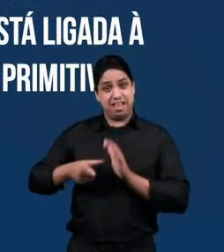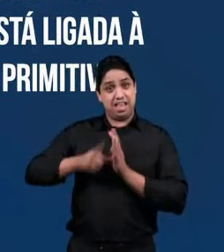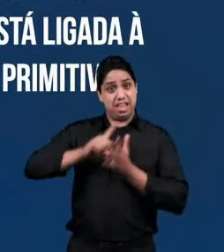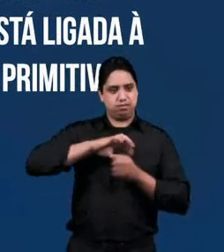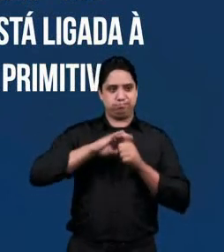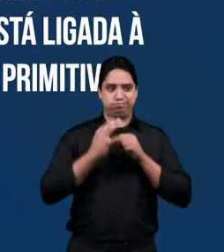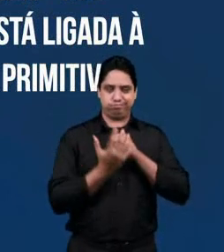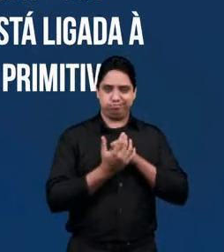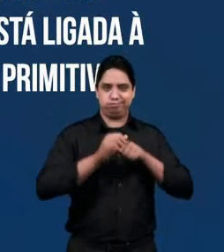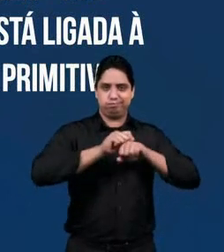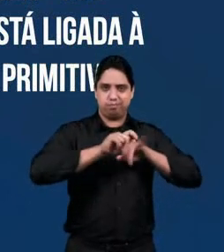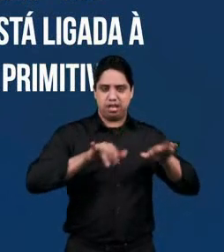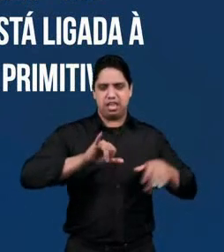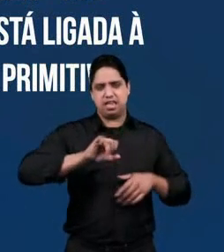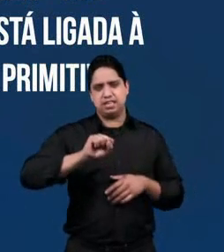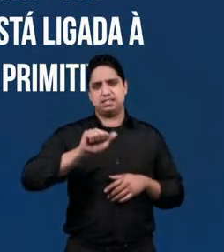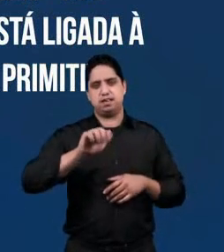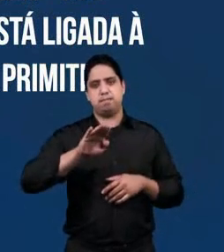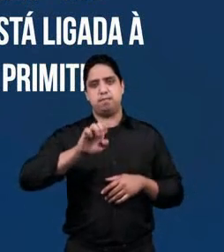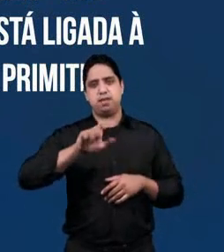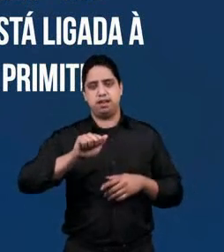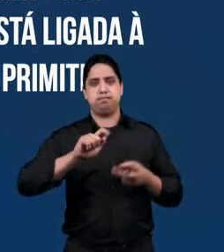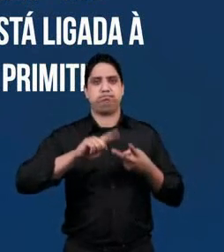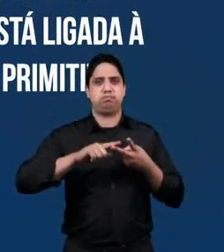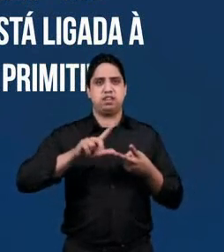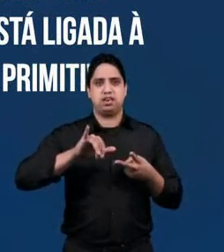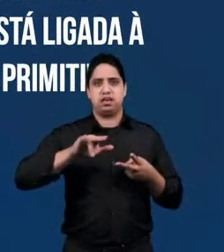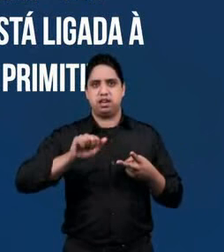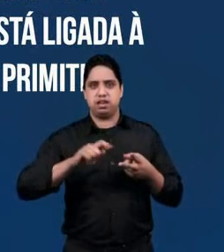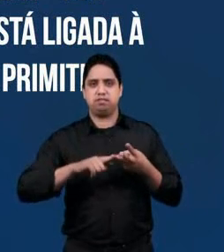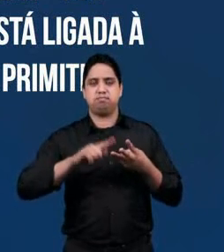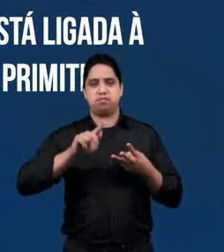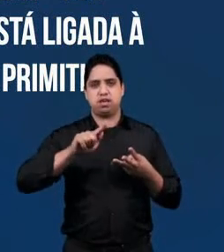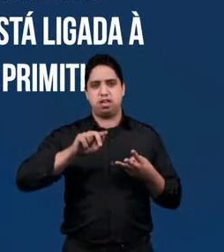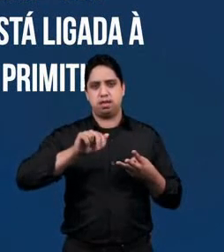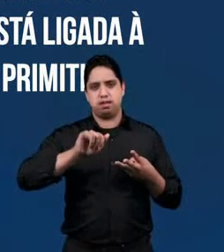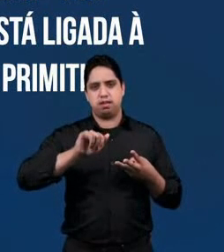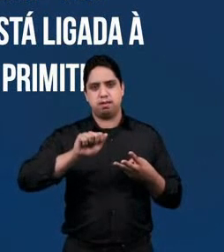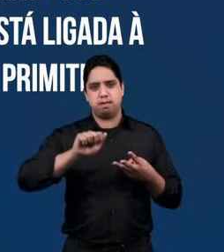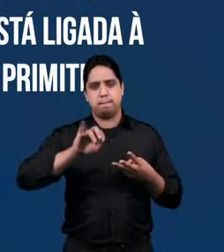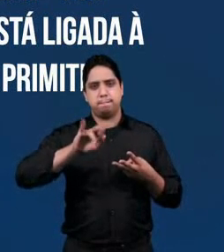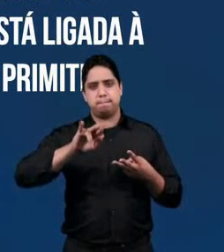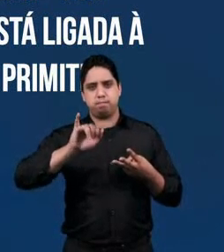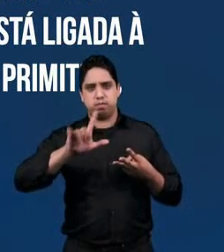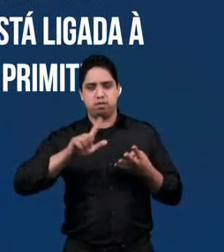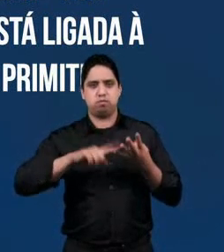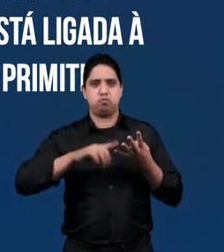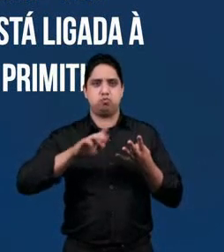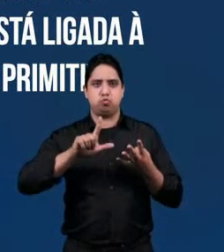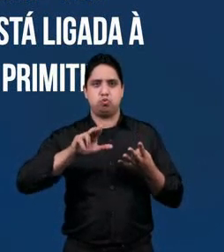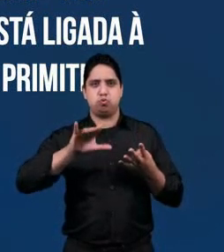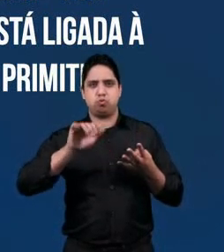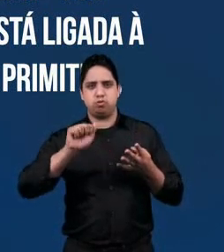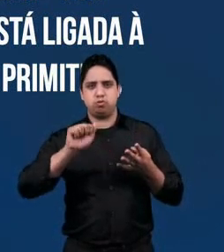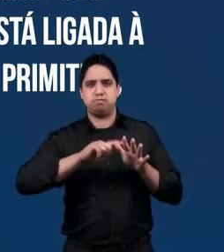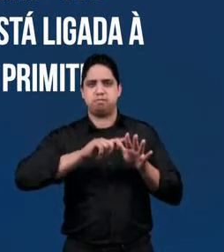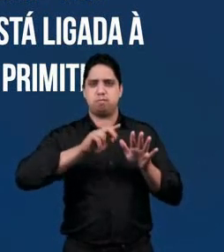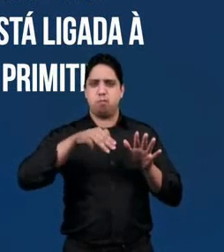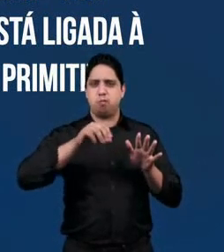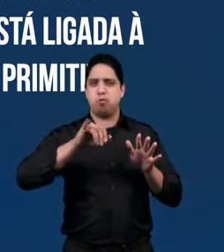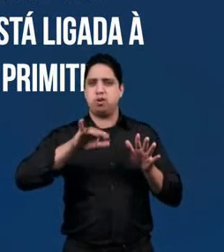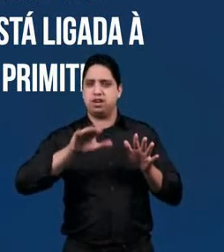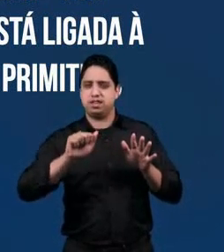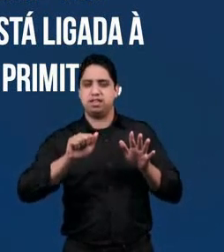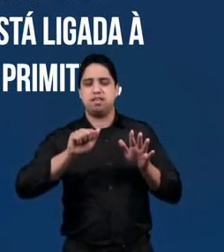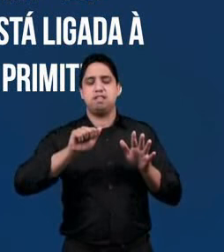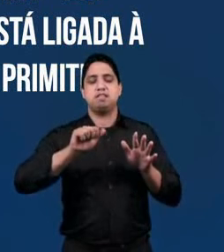married, and also with their brethren Siskini and Maria for their 62 years of being married together. And the brethren who were